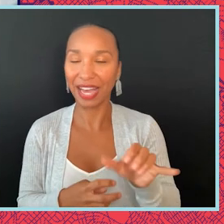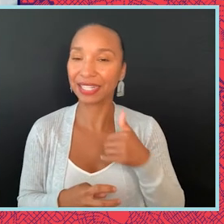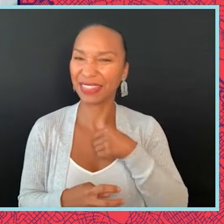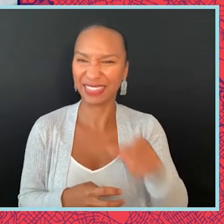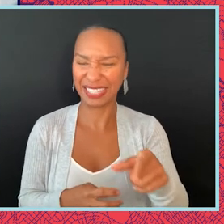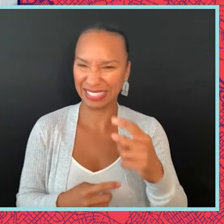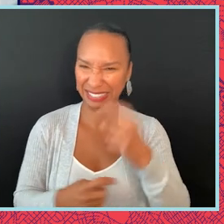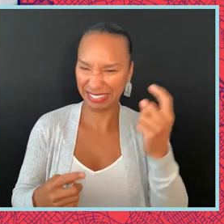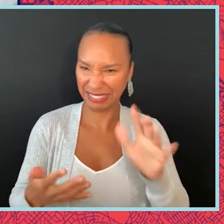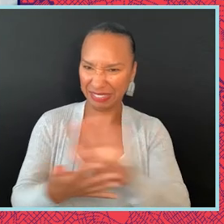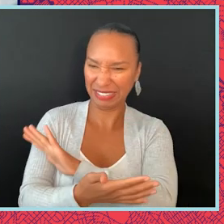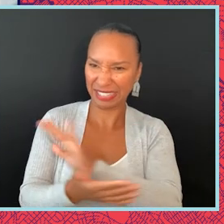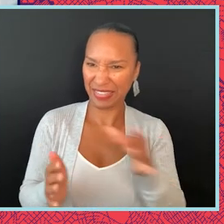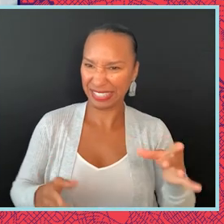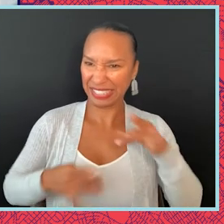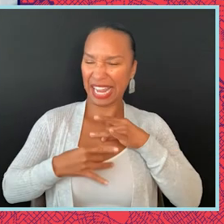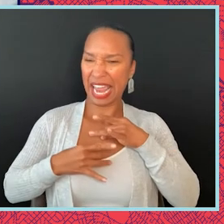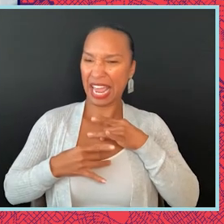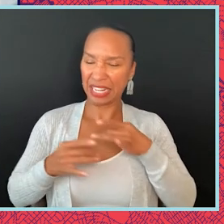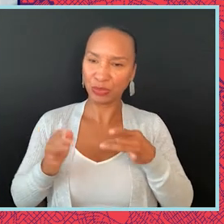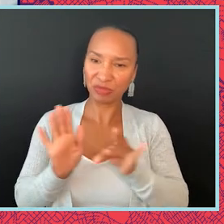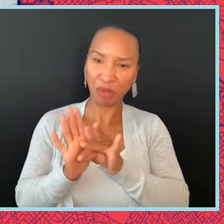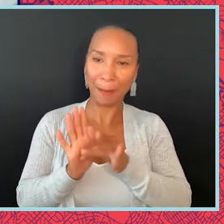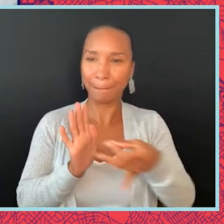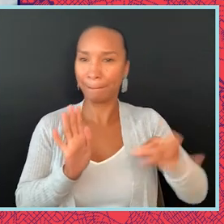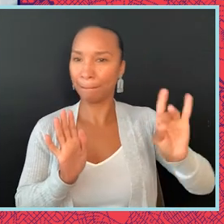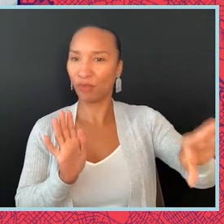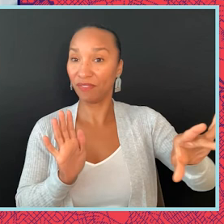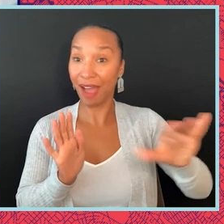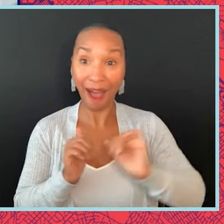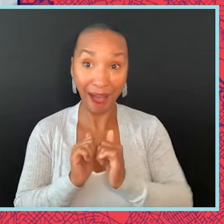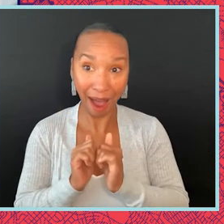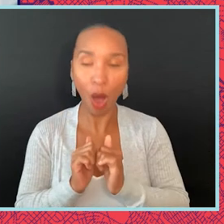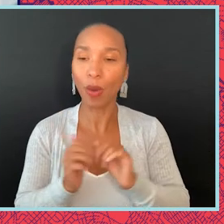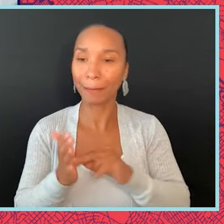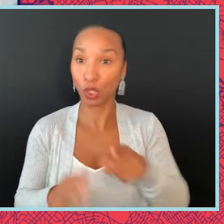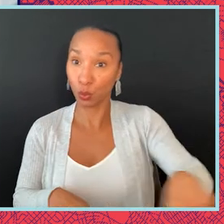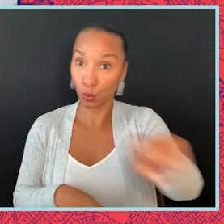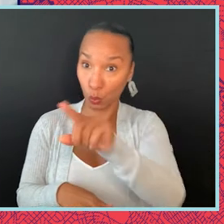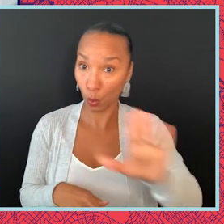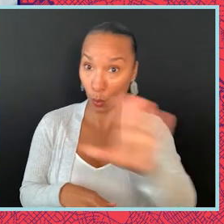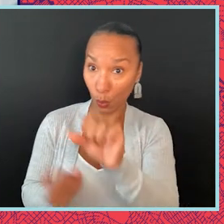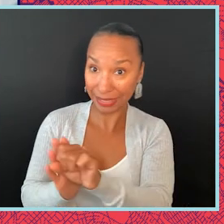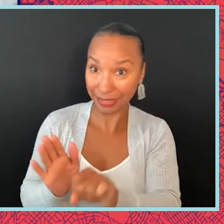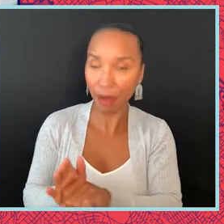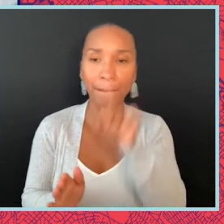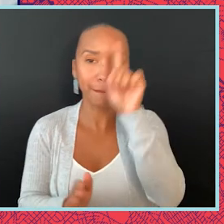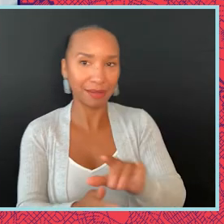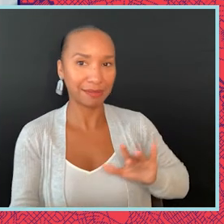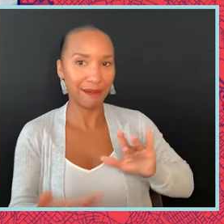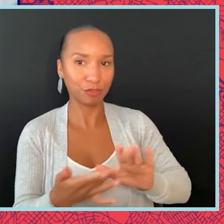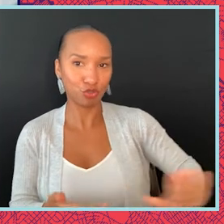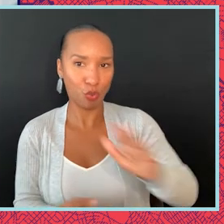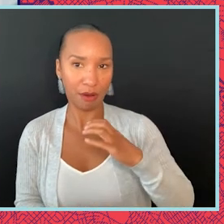stain of the lie that DC cannot be a state, it requires all of you in your states